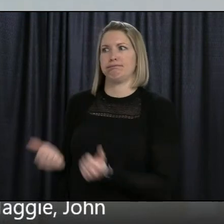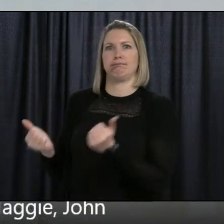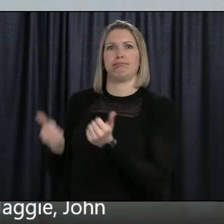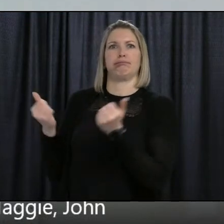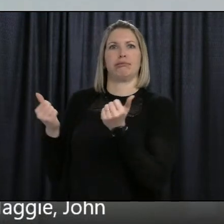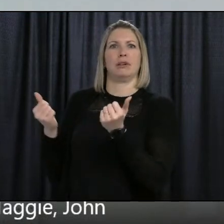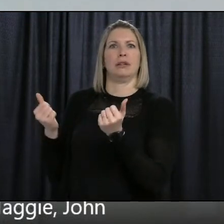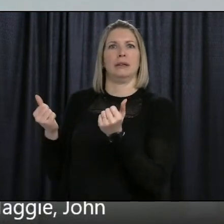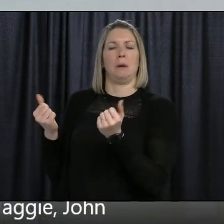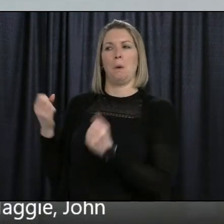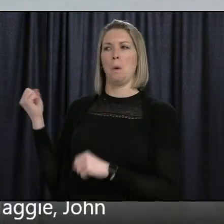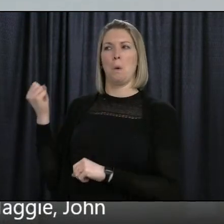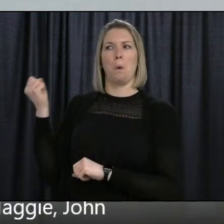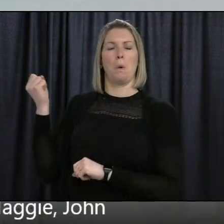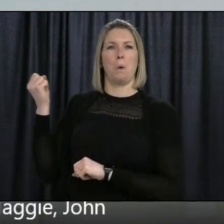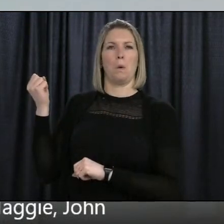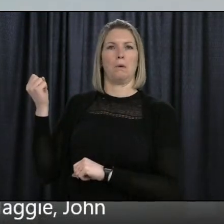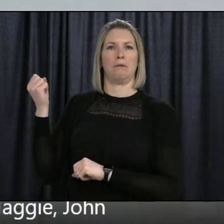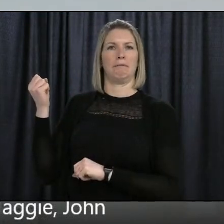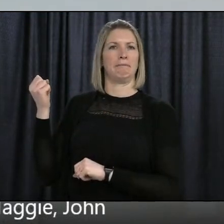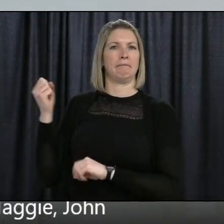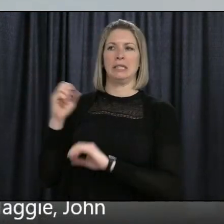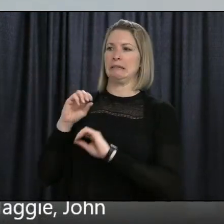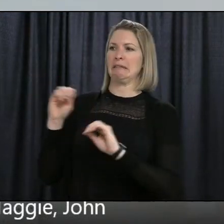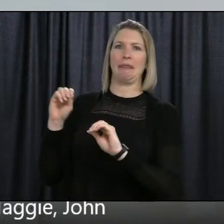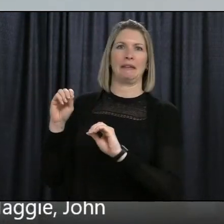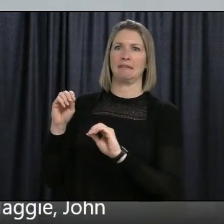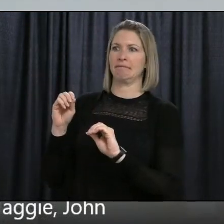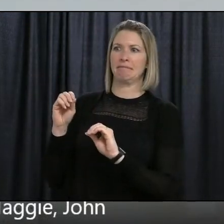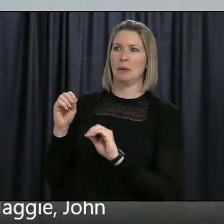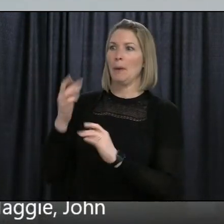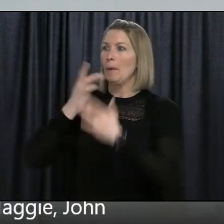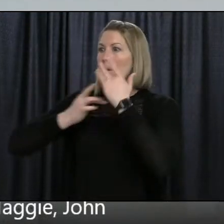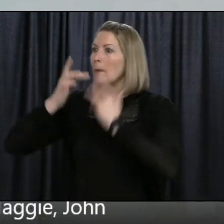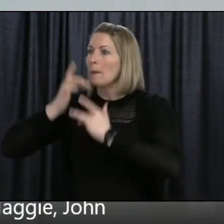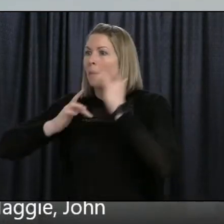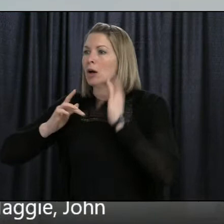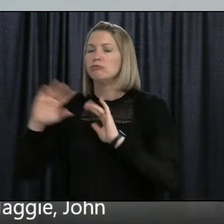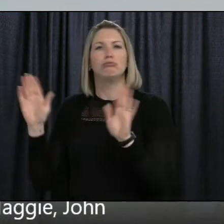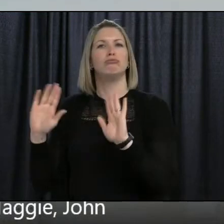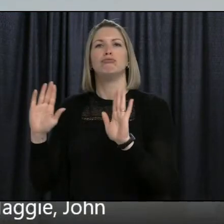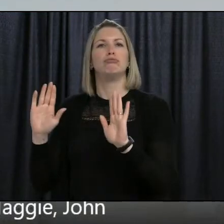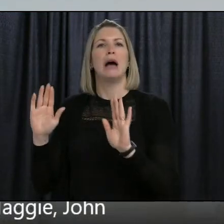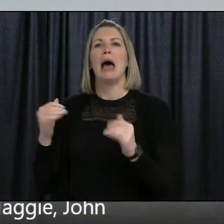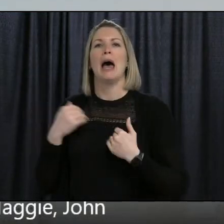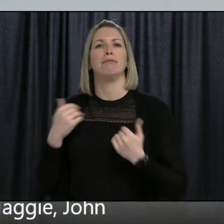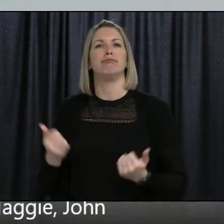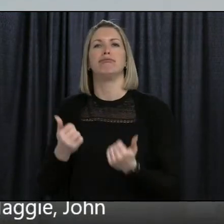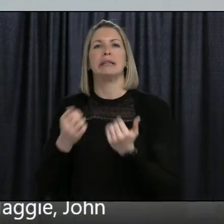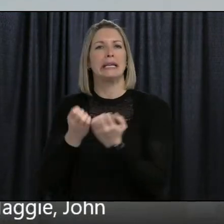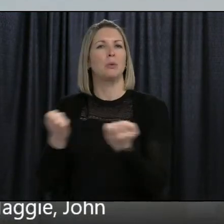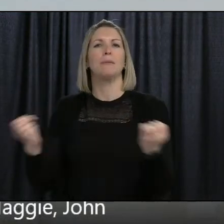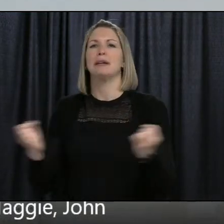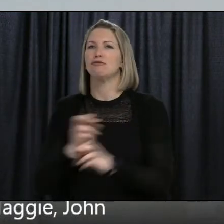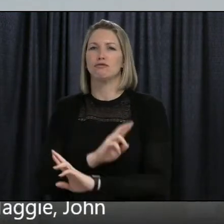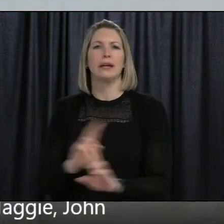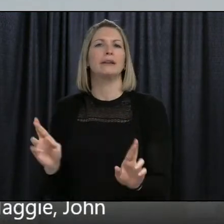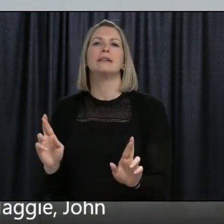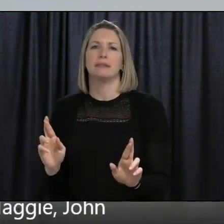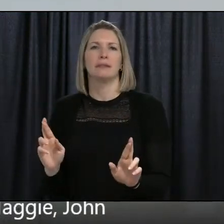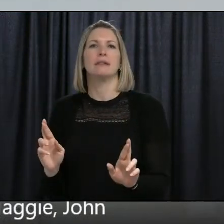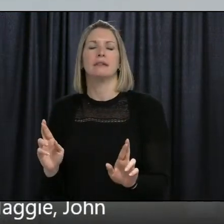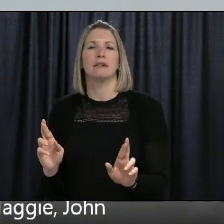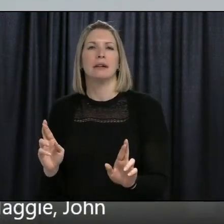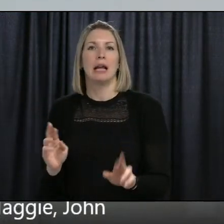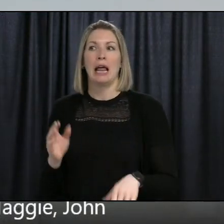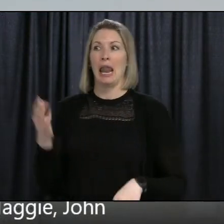no supply limits on PPE for people called upon to administer the vaccine. As of 8 o'clock last